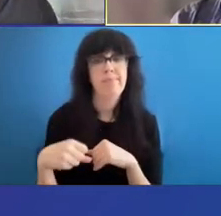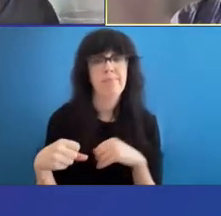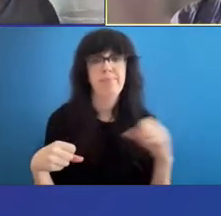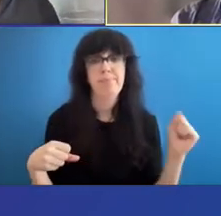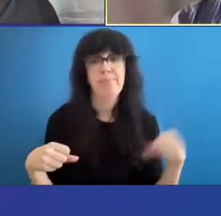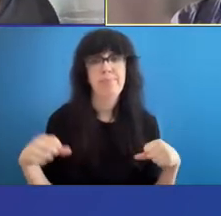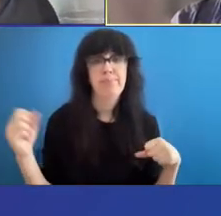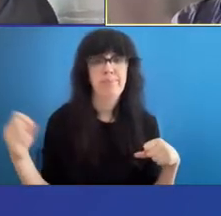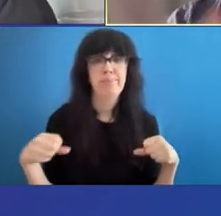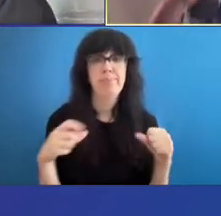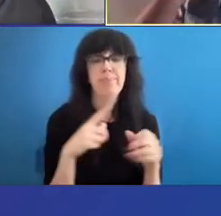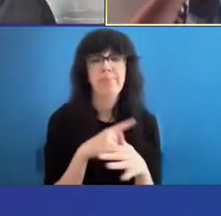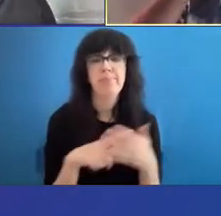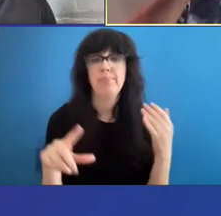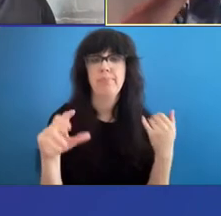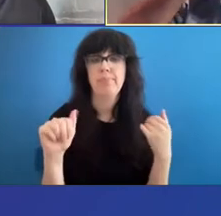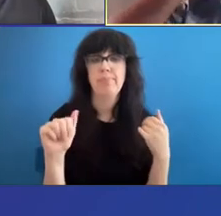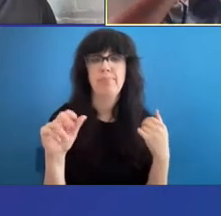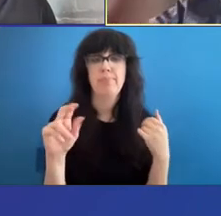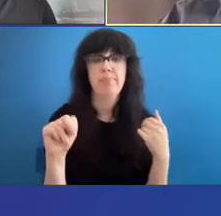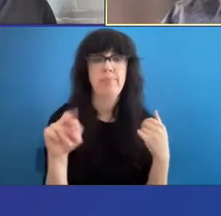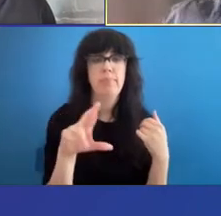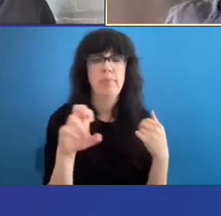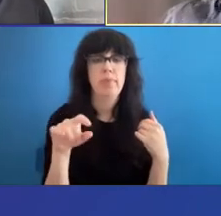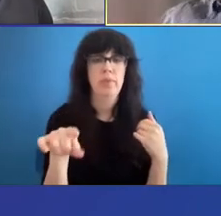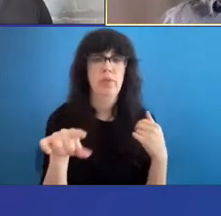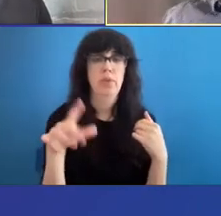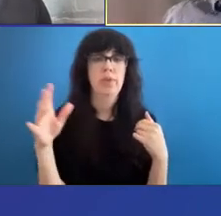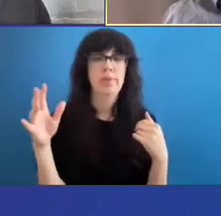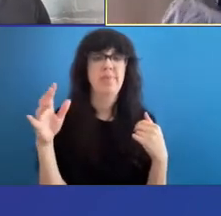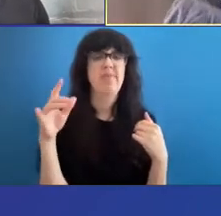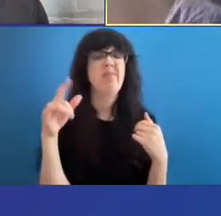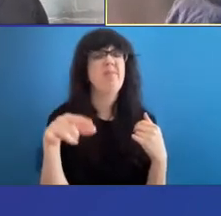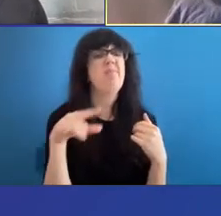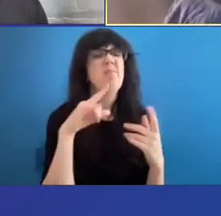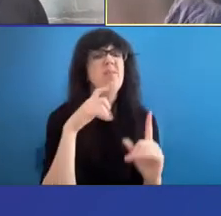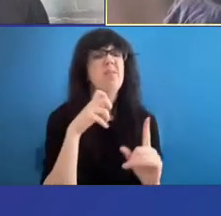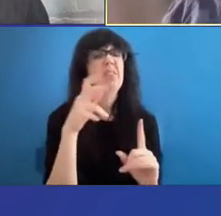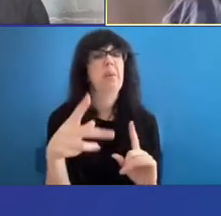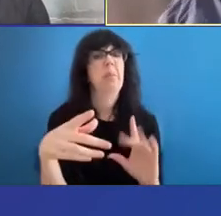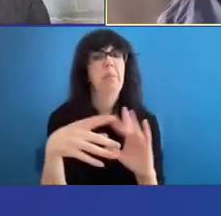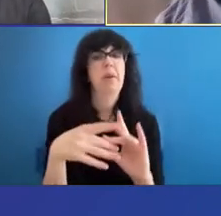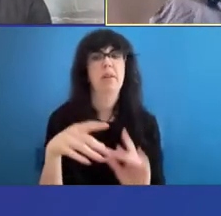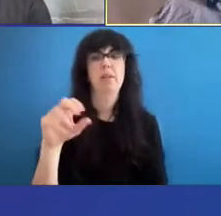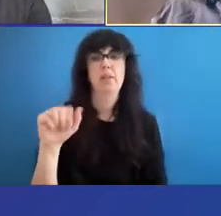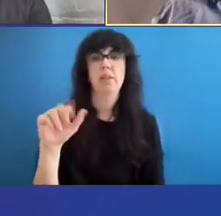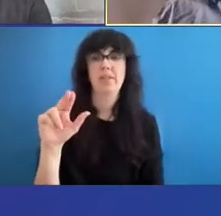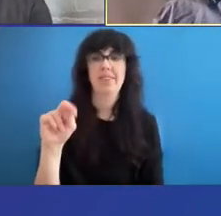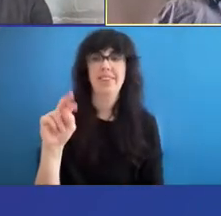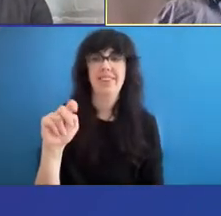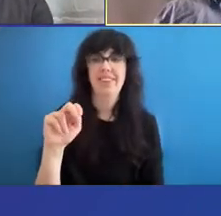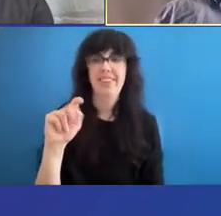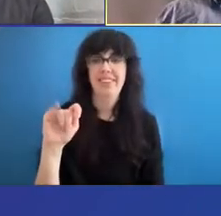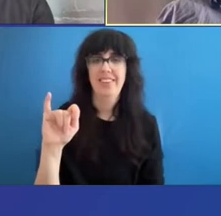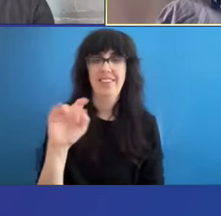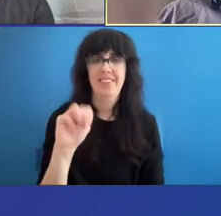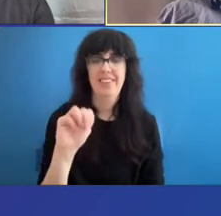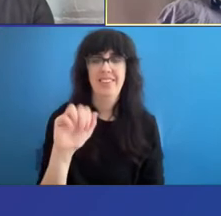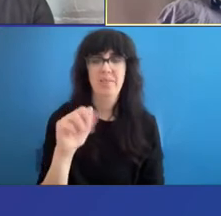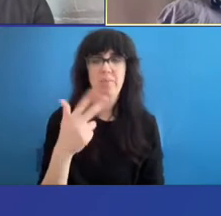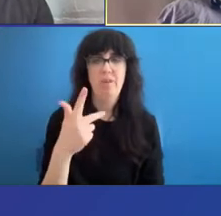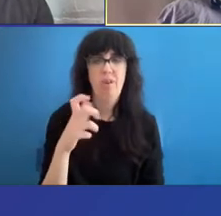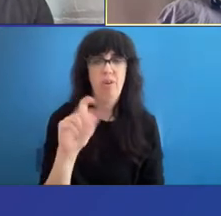Yeah. I mean, this speaks back to Auntie Margot's work in decolonizing our